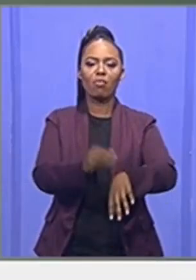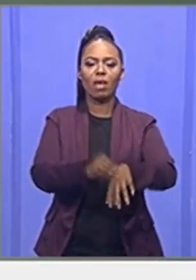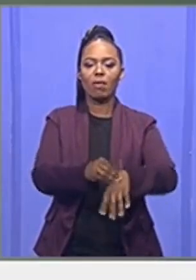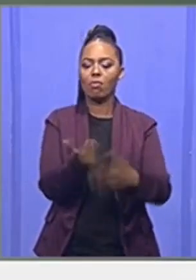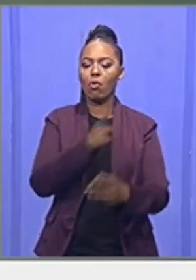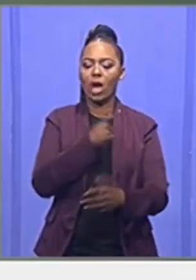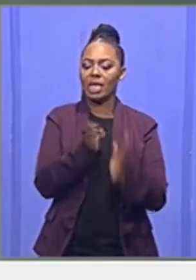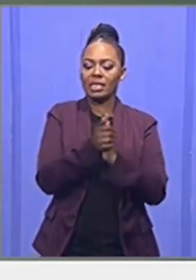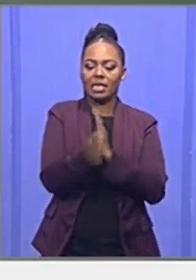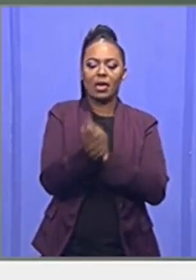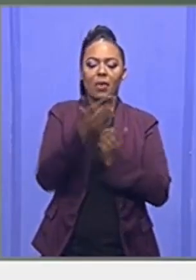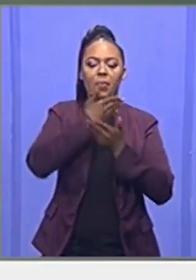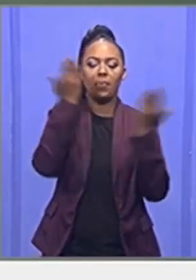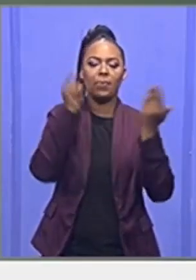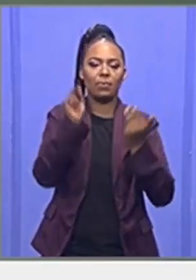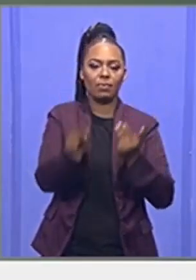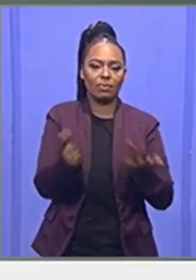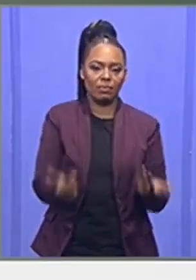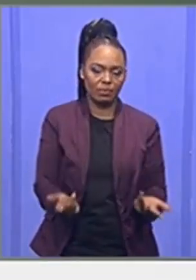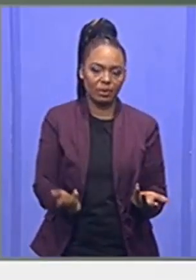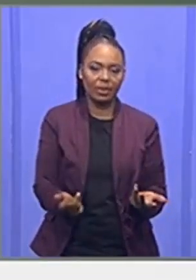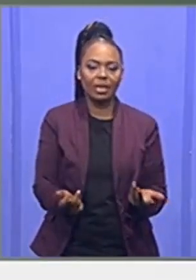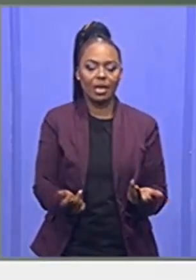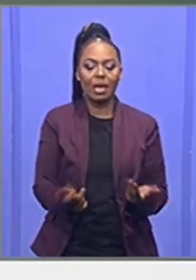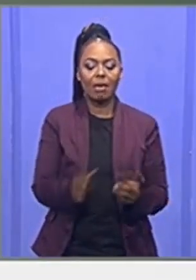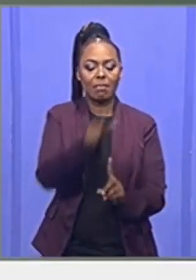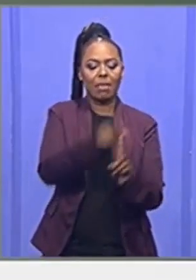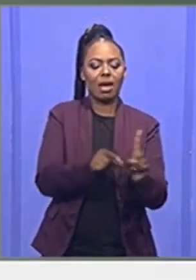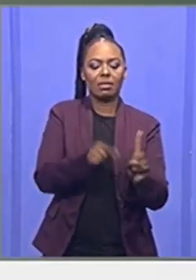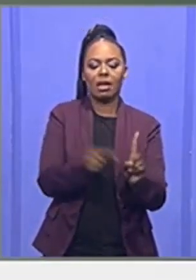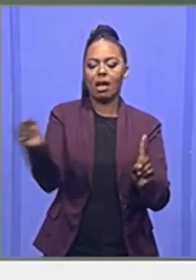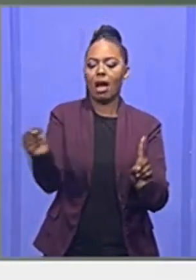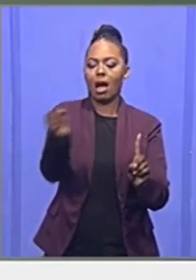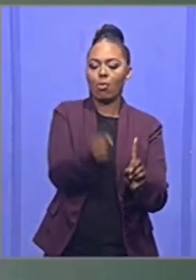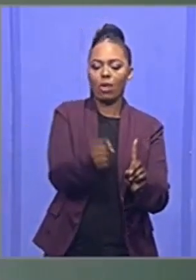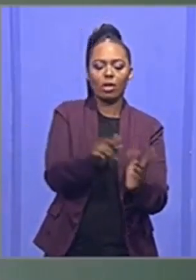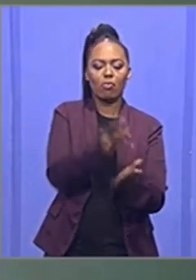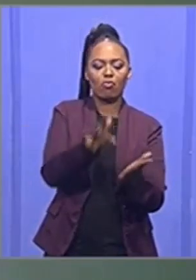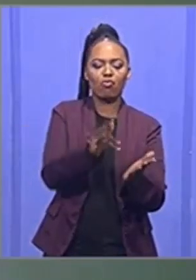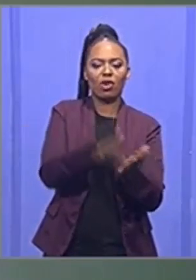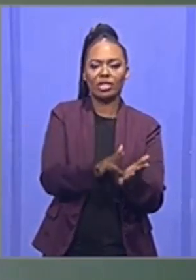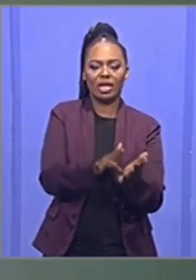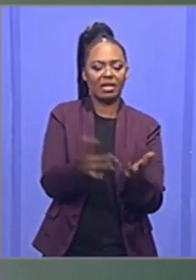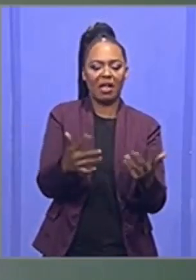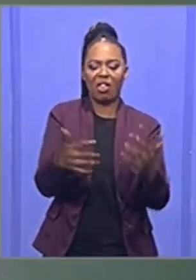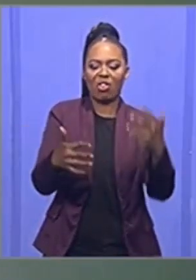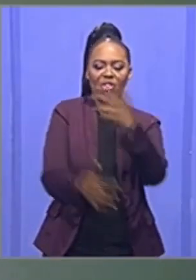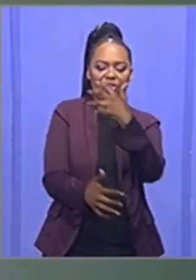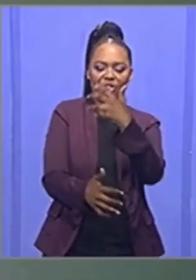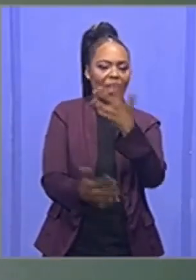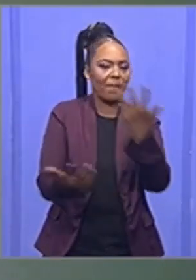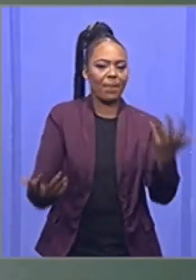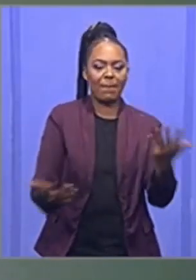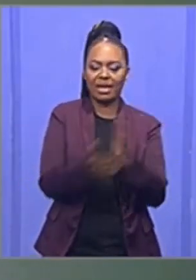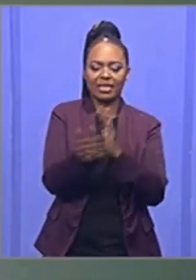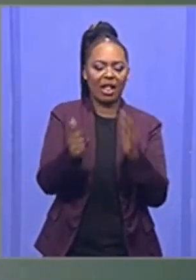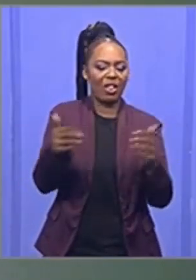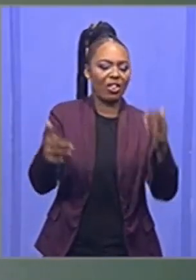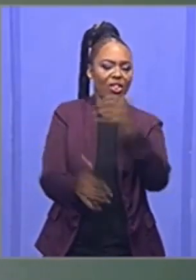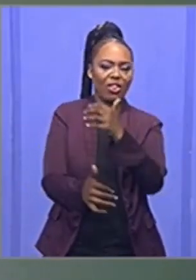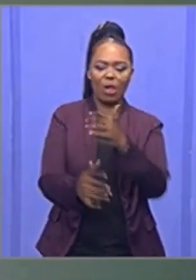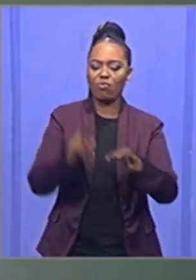because you'll find in situations where a person has been appointed to a position which they do not have the requisite skills, they don't have